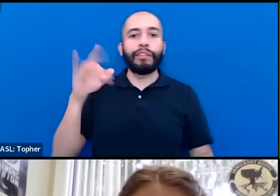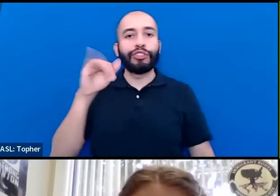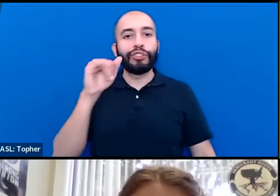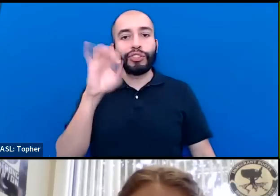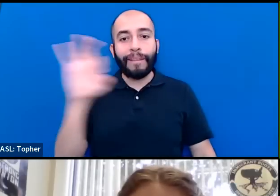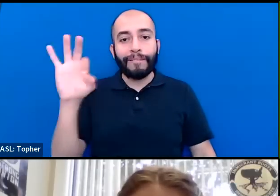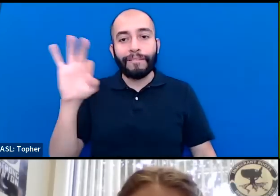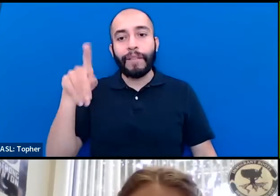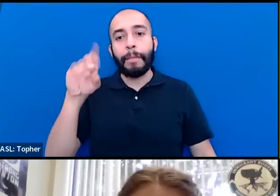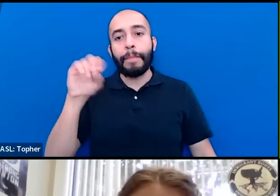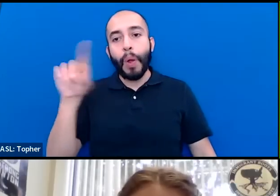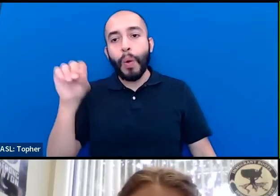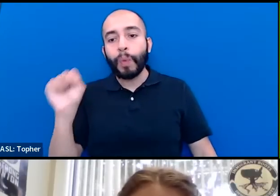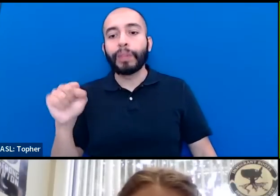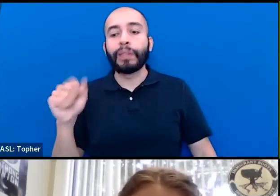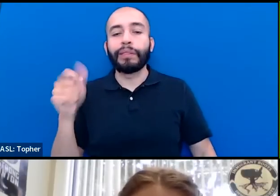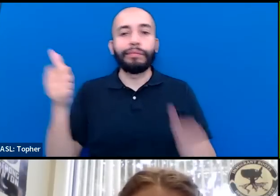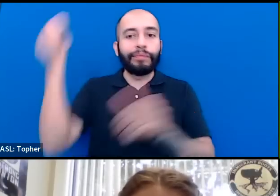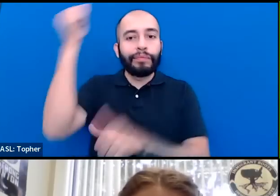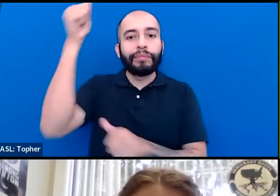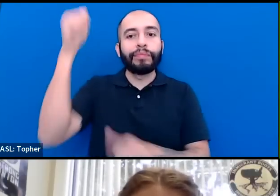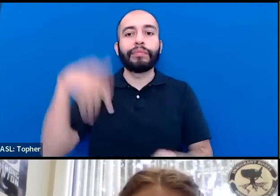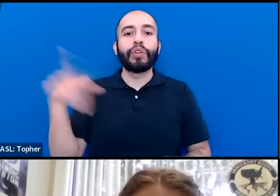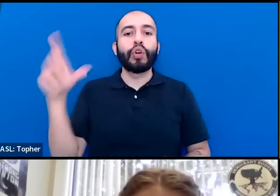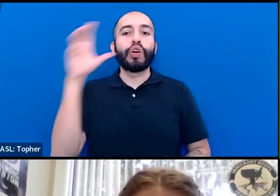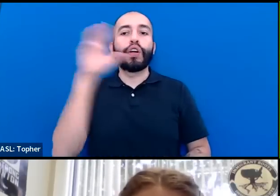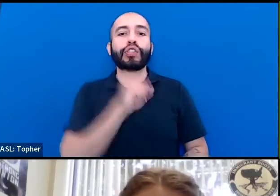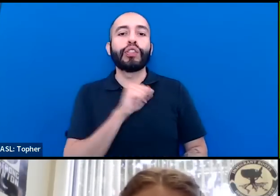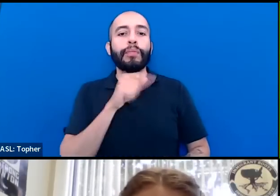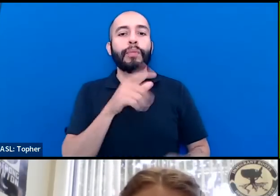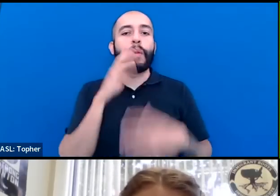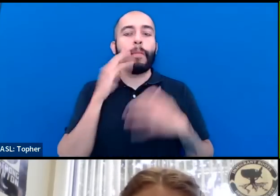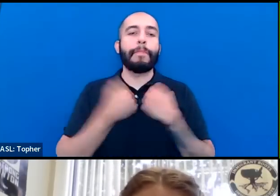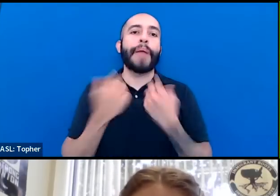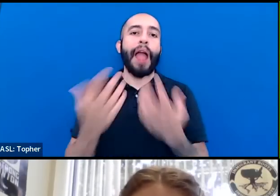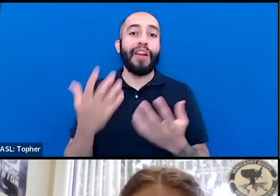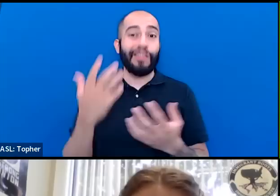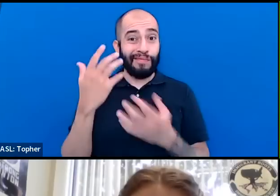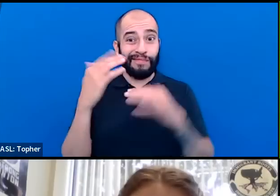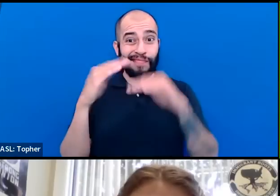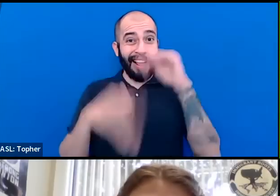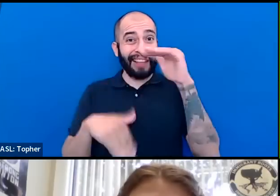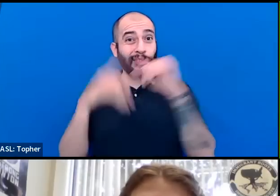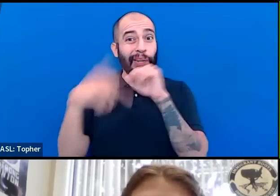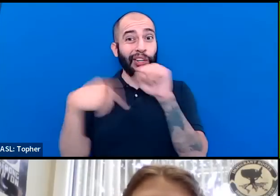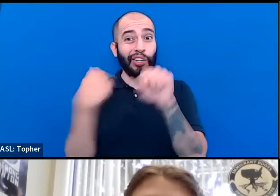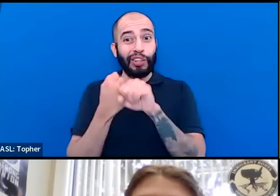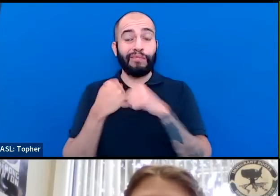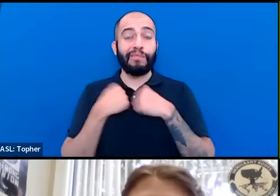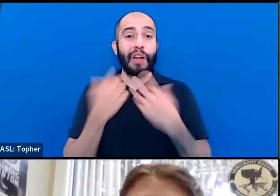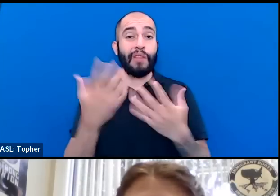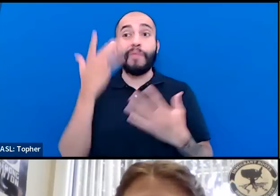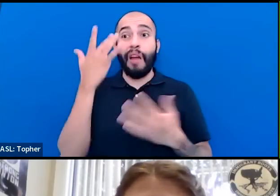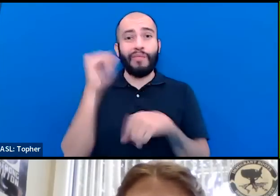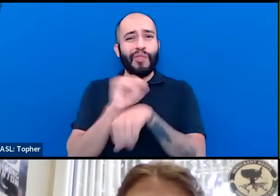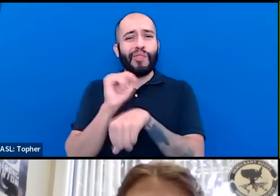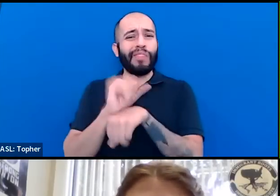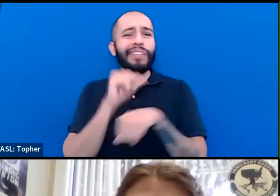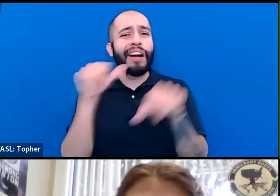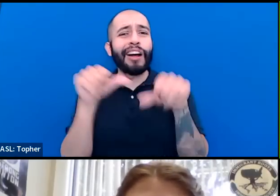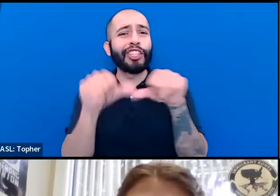not sustainable. So that you've got as a common factor in all the Amazon warehouses. You don't have as a common